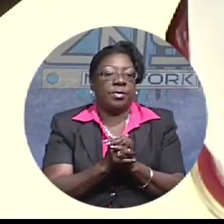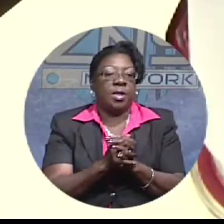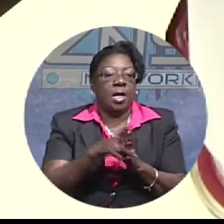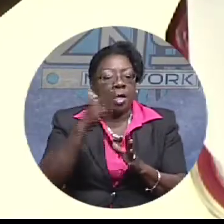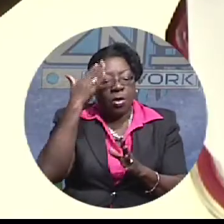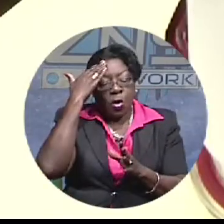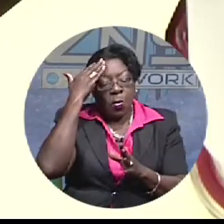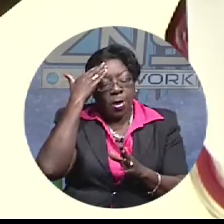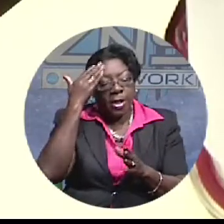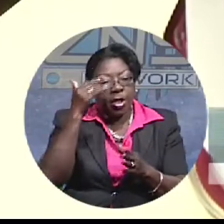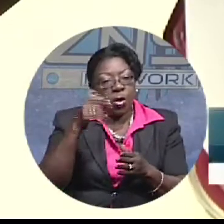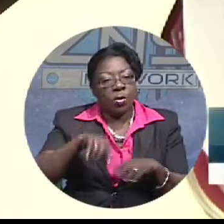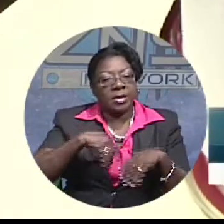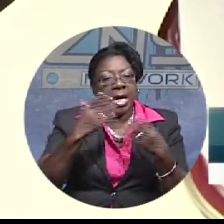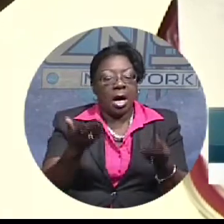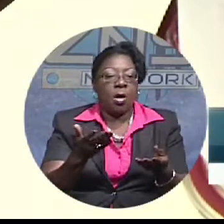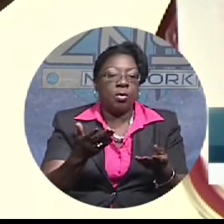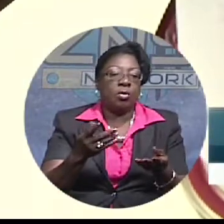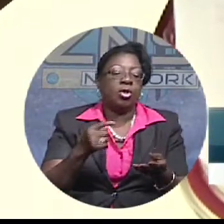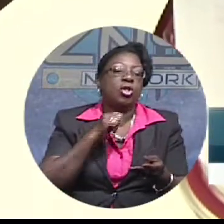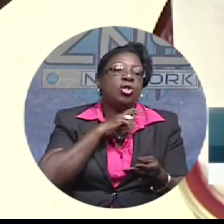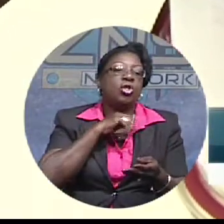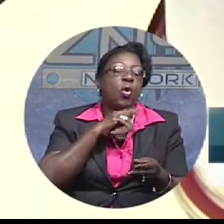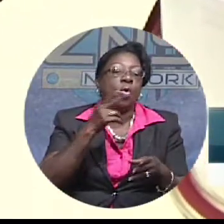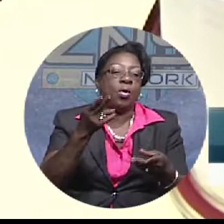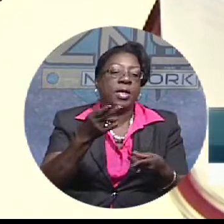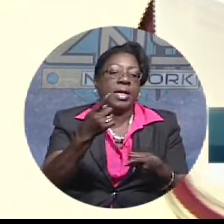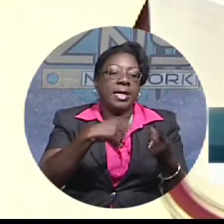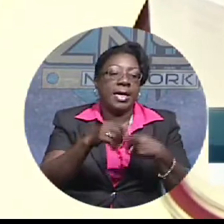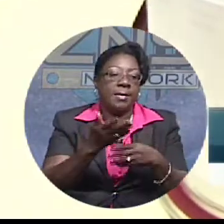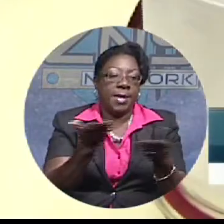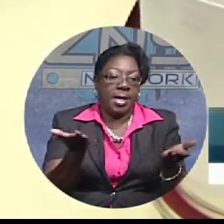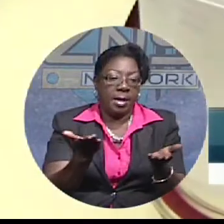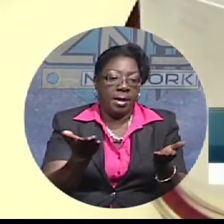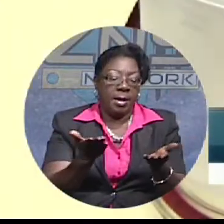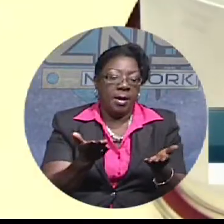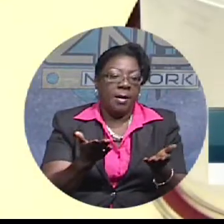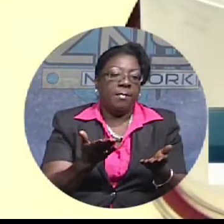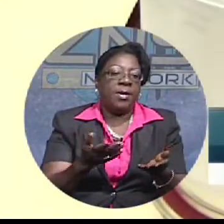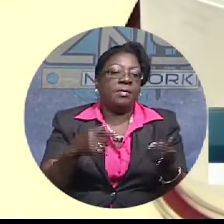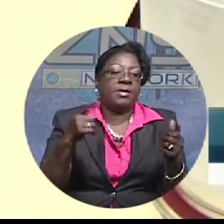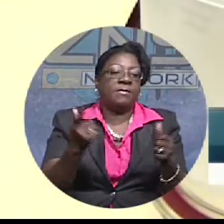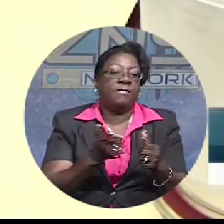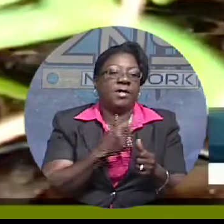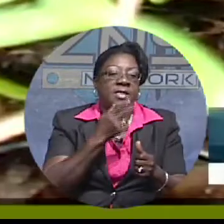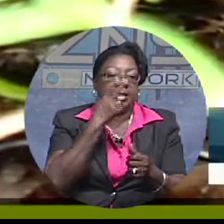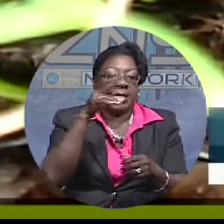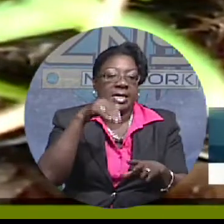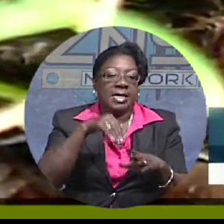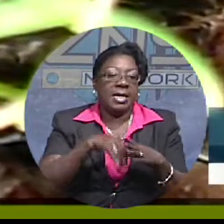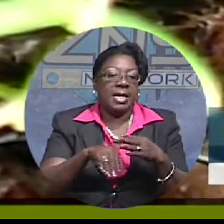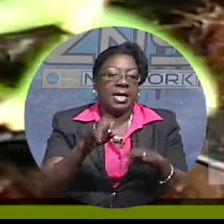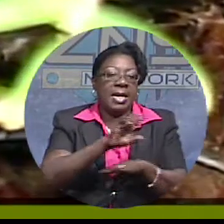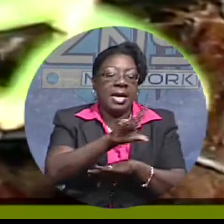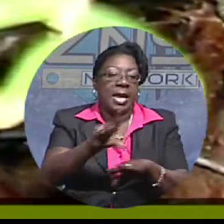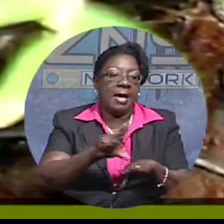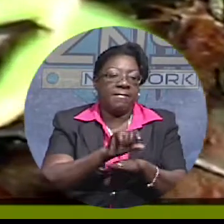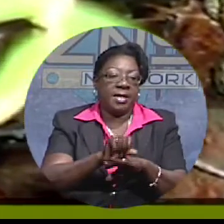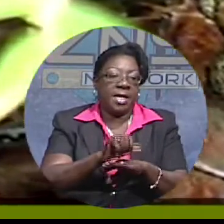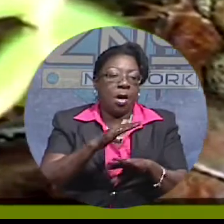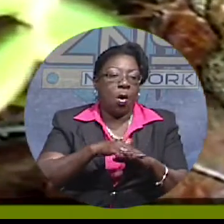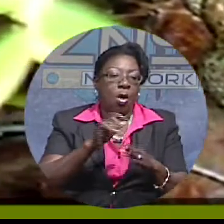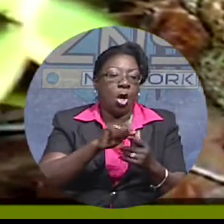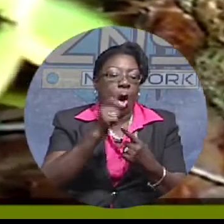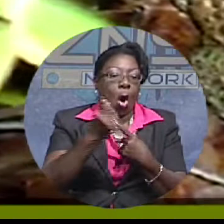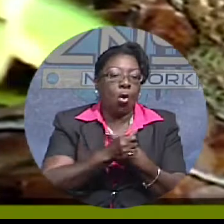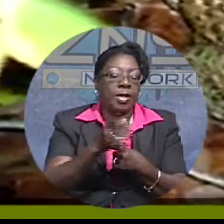Nobody knows exactly how it entered the country, but it was first reported to the Bahamas National Trust by a Lightfoot Key resident on August 8th. The cane toad